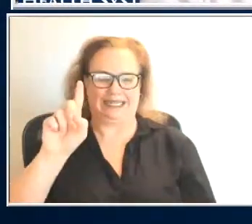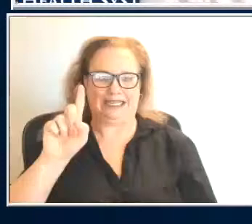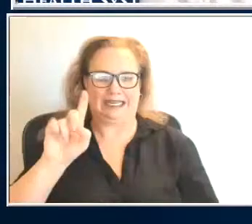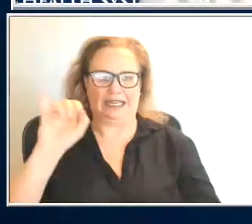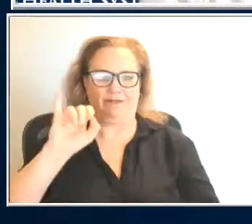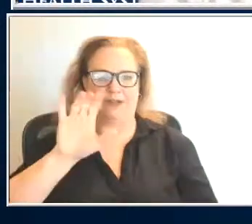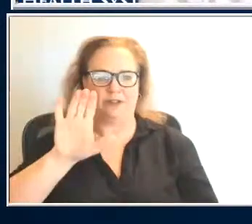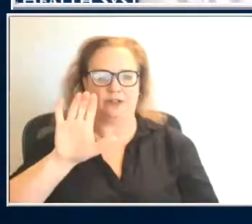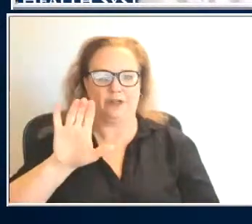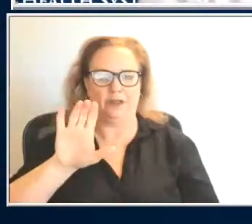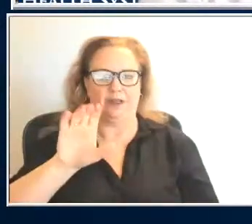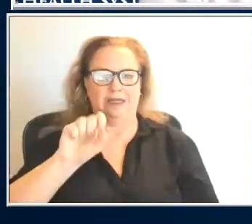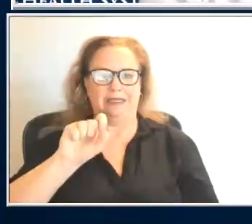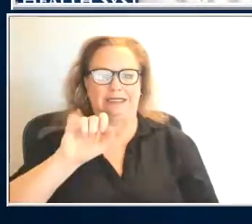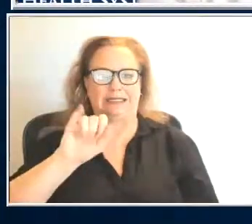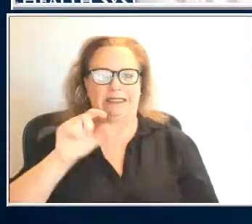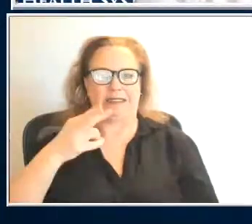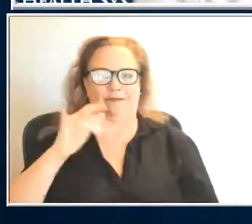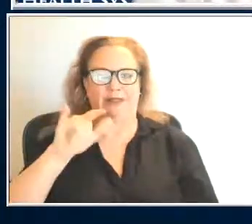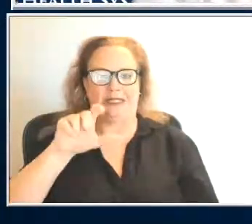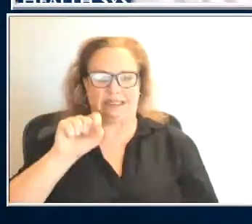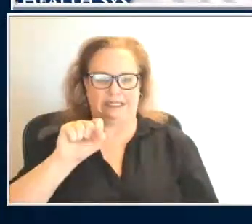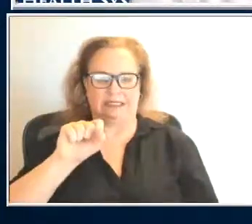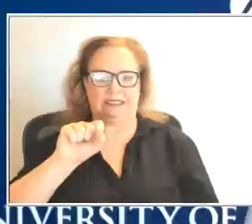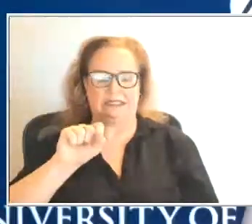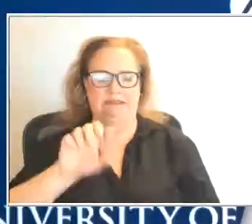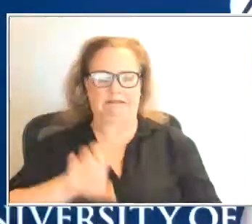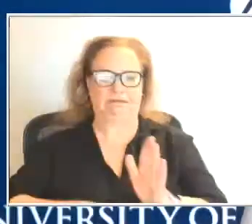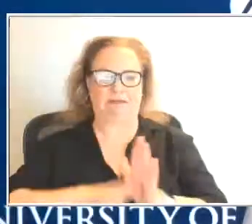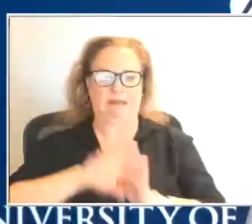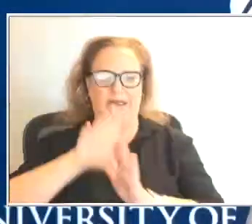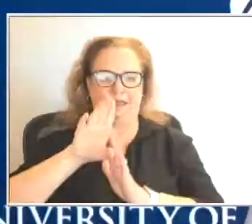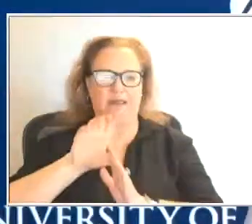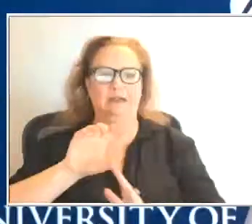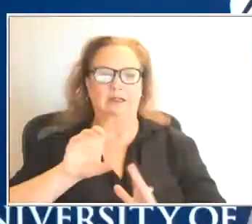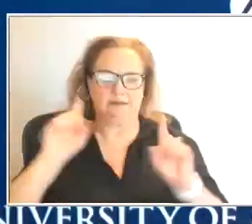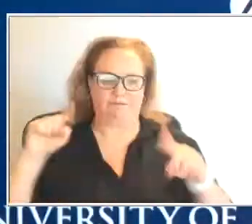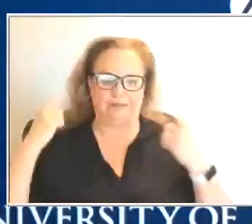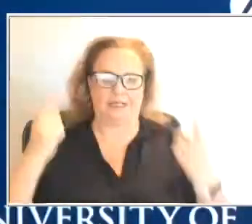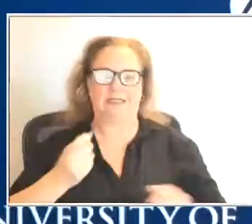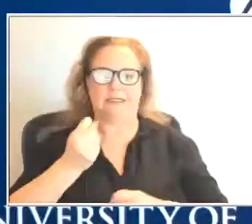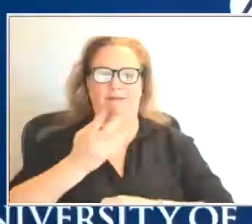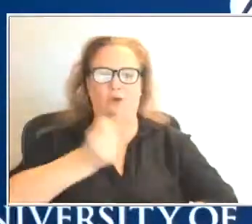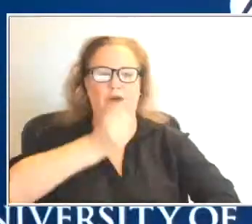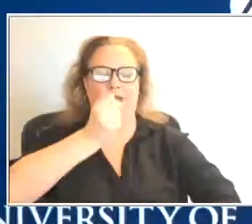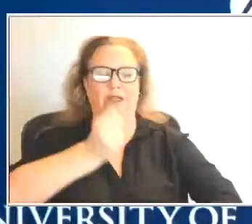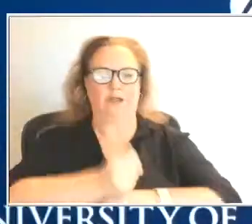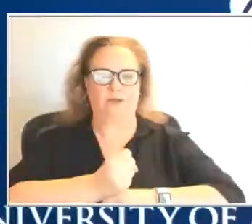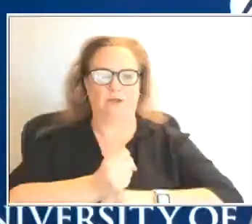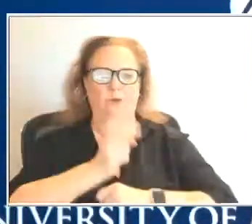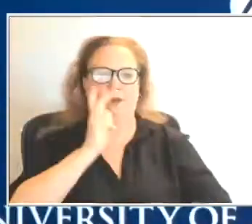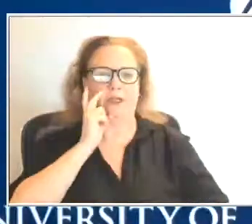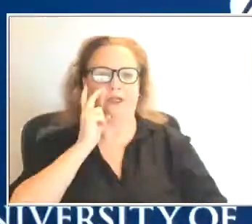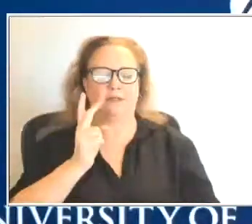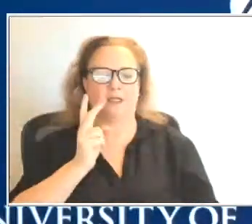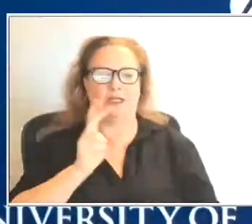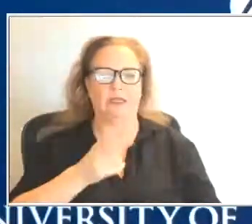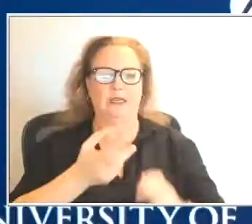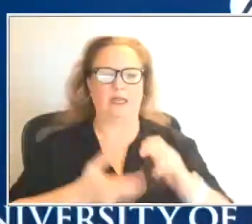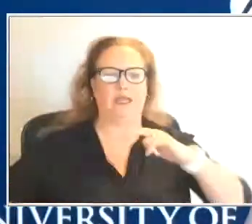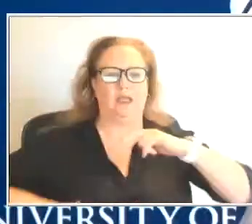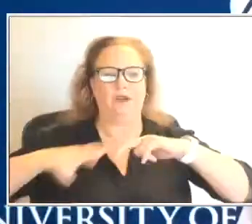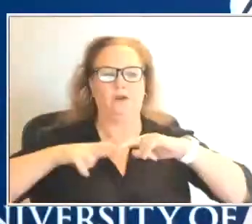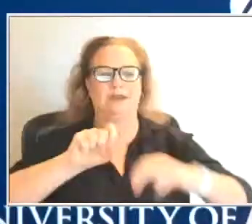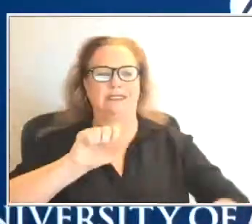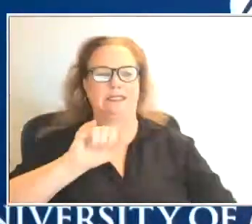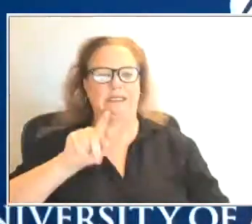words, syphilis is raging. What's up? Yeah, you know, for the last couple years, we have certainly seen increases in syphilis